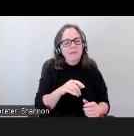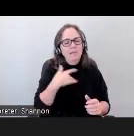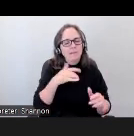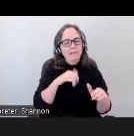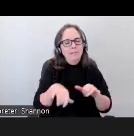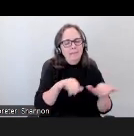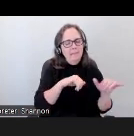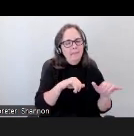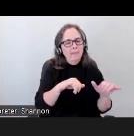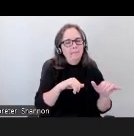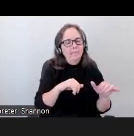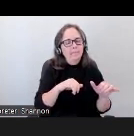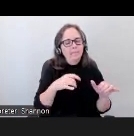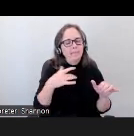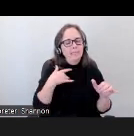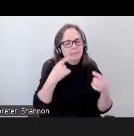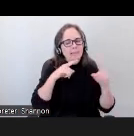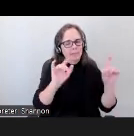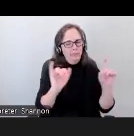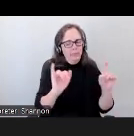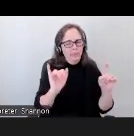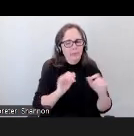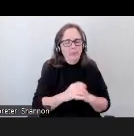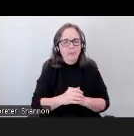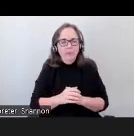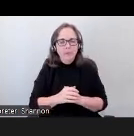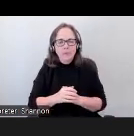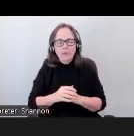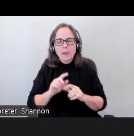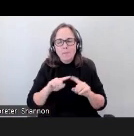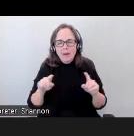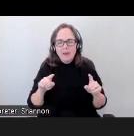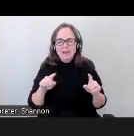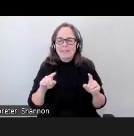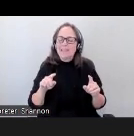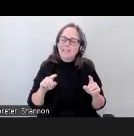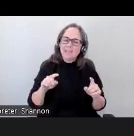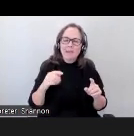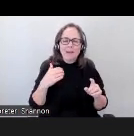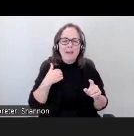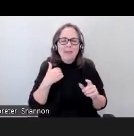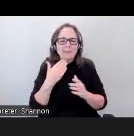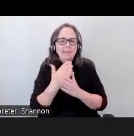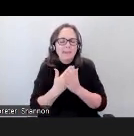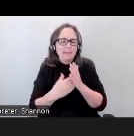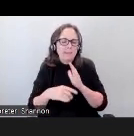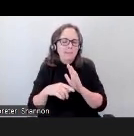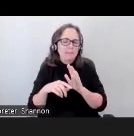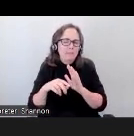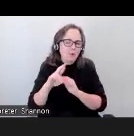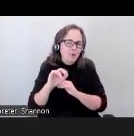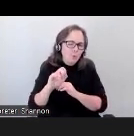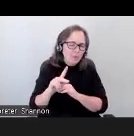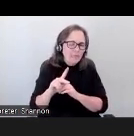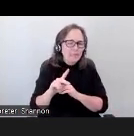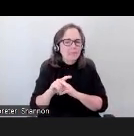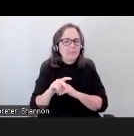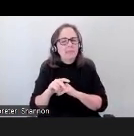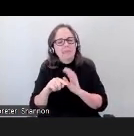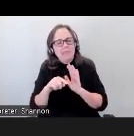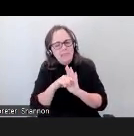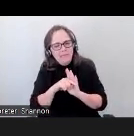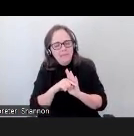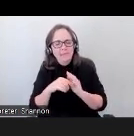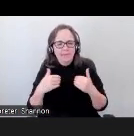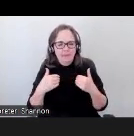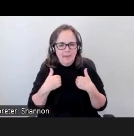excellent outcomes for our patients. But it comes with some inherent risk and functional compromises. So